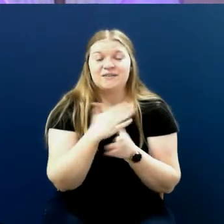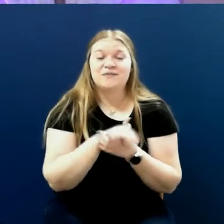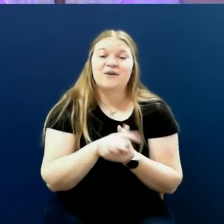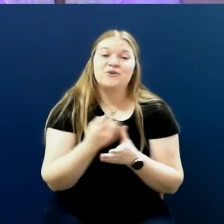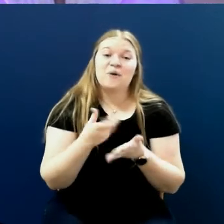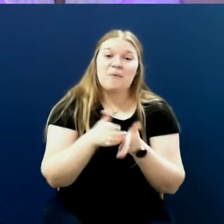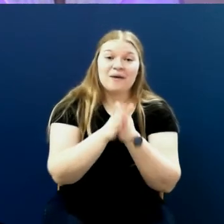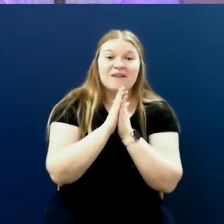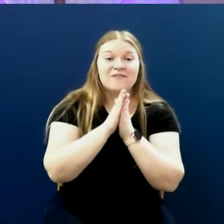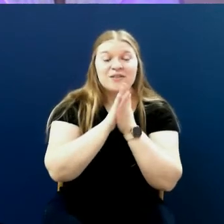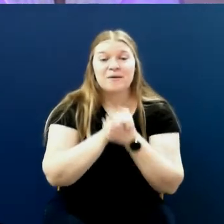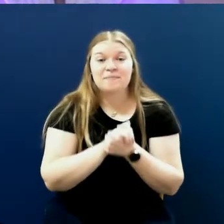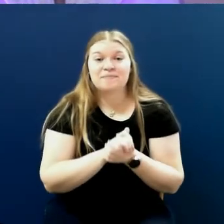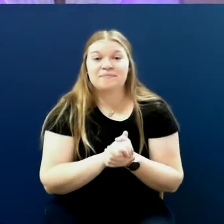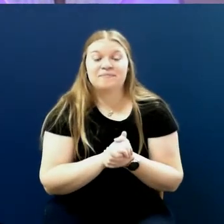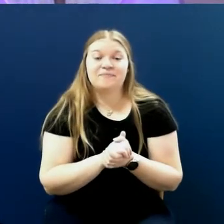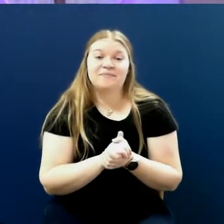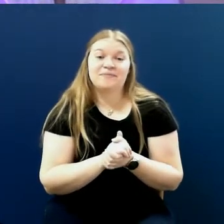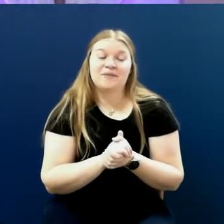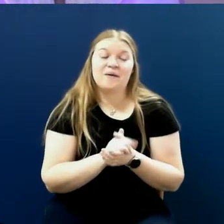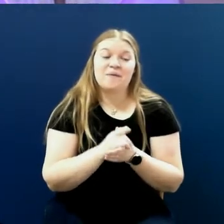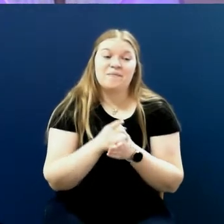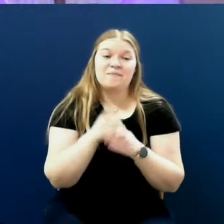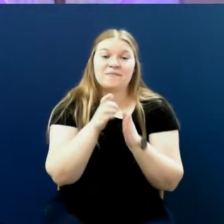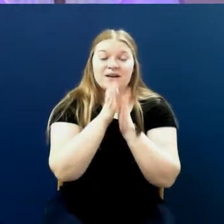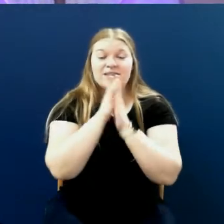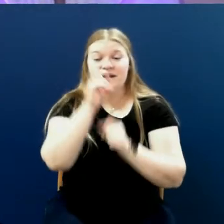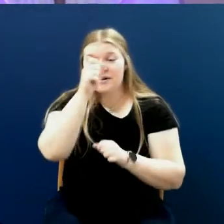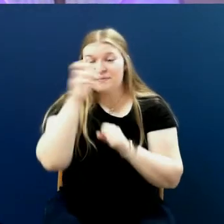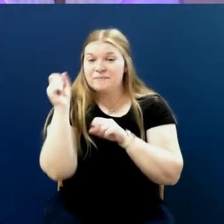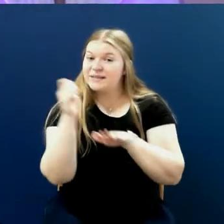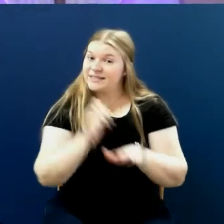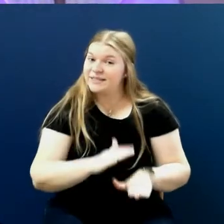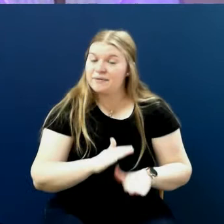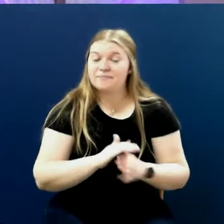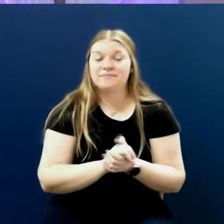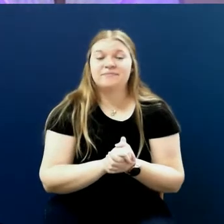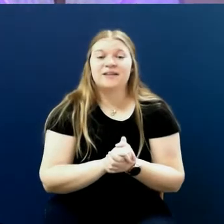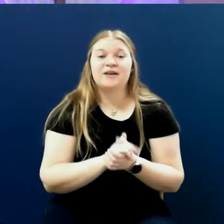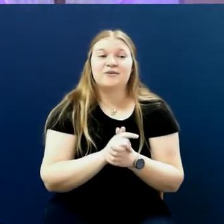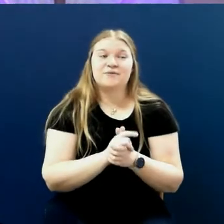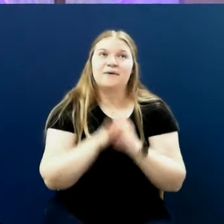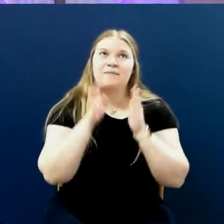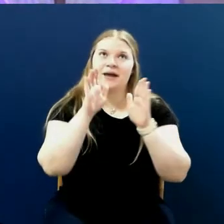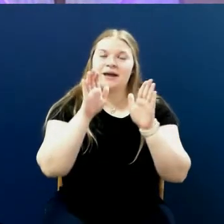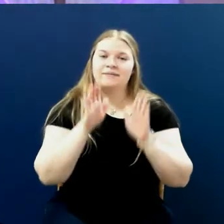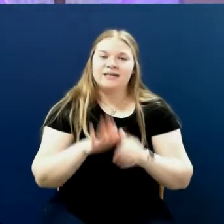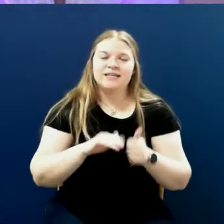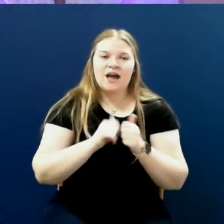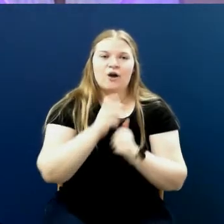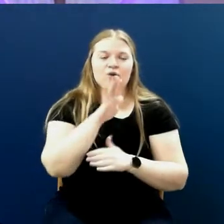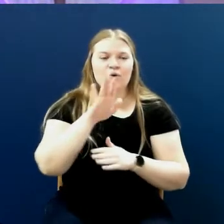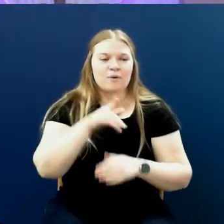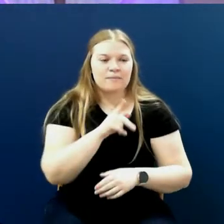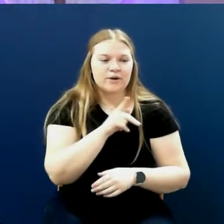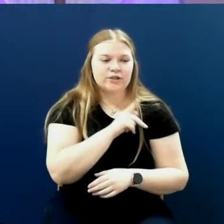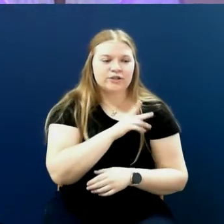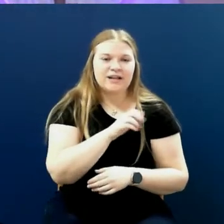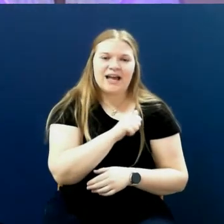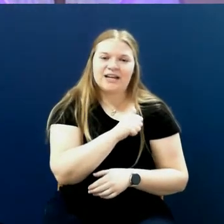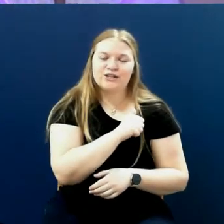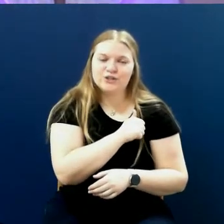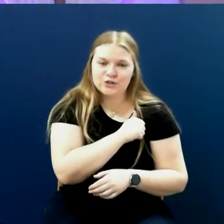for them? Pray that God would bless them. And you'll be amazed at how your own personal